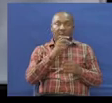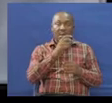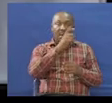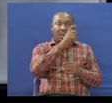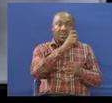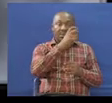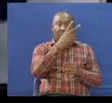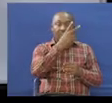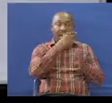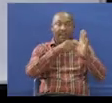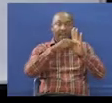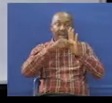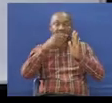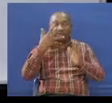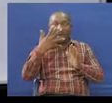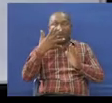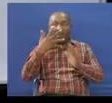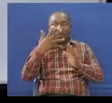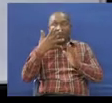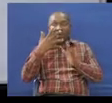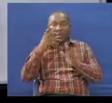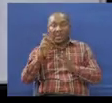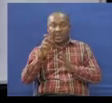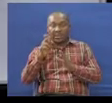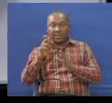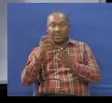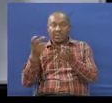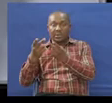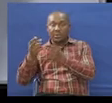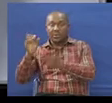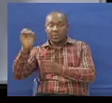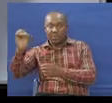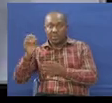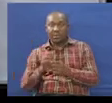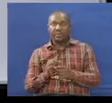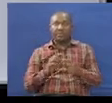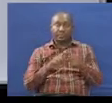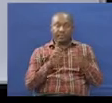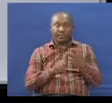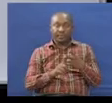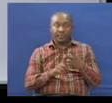minus 5x is equal to 0. Can you solve that question for me? 1, 2.